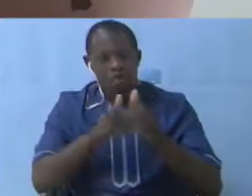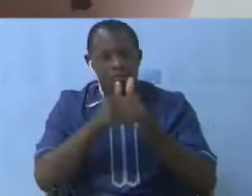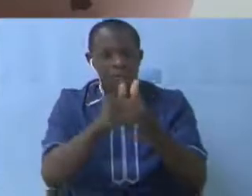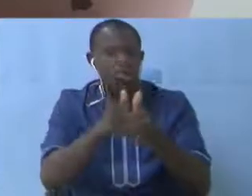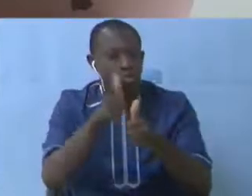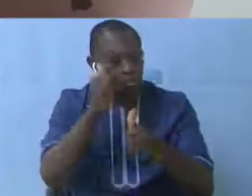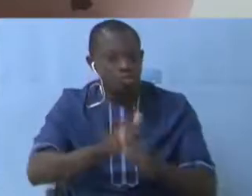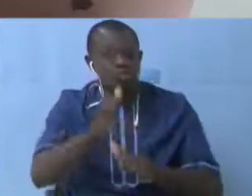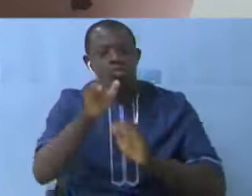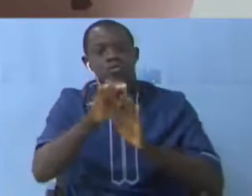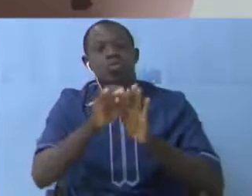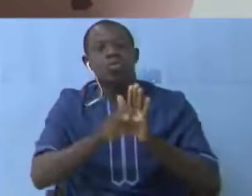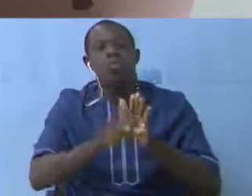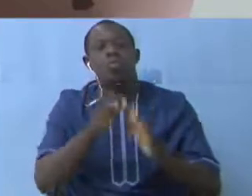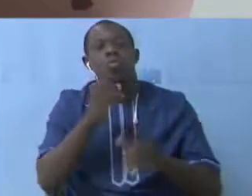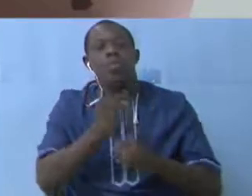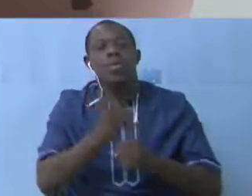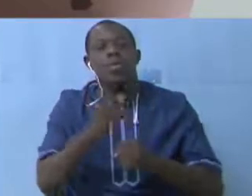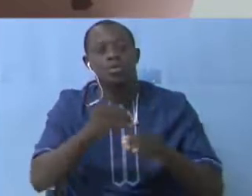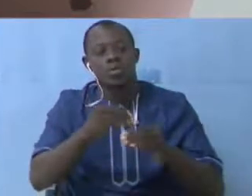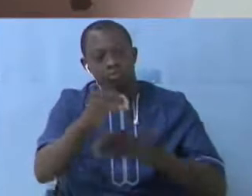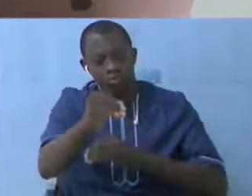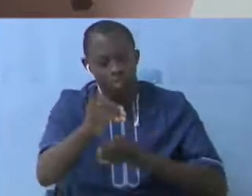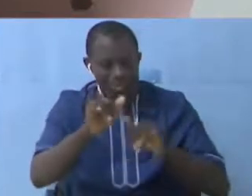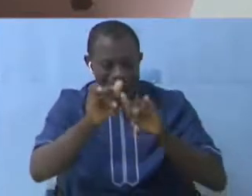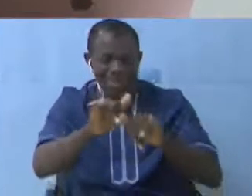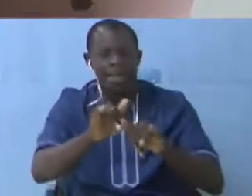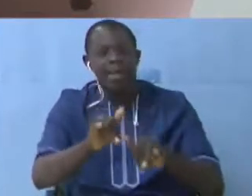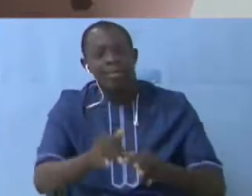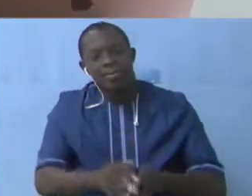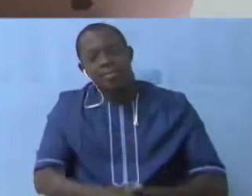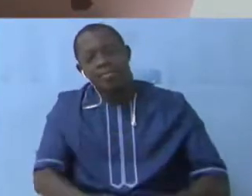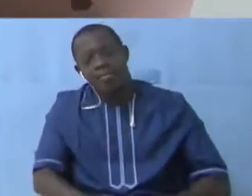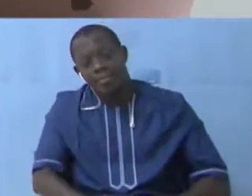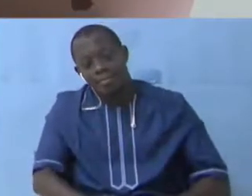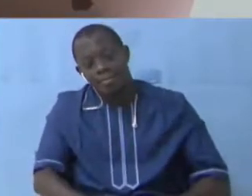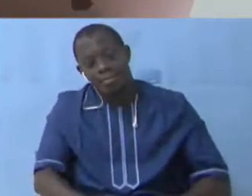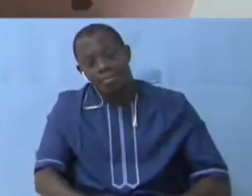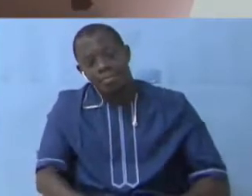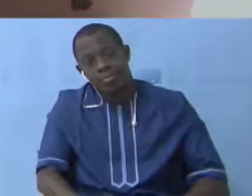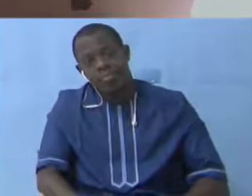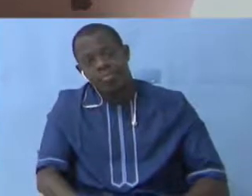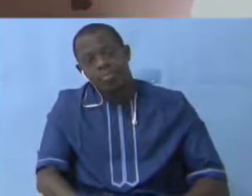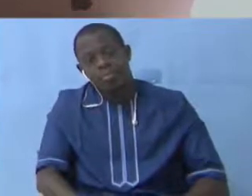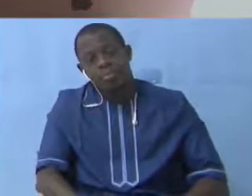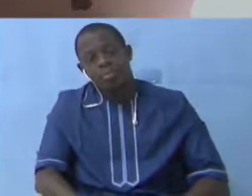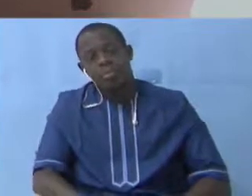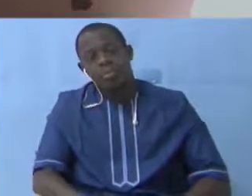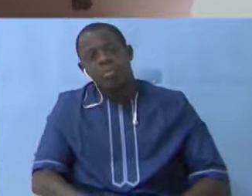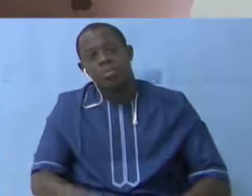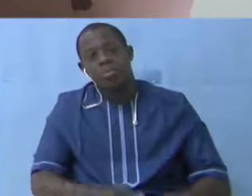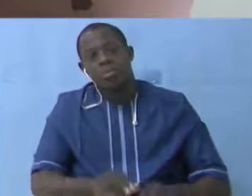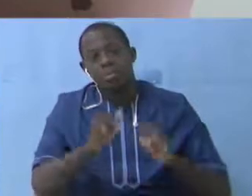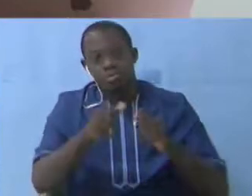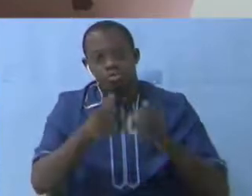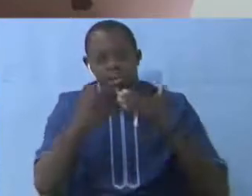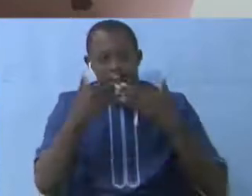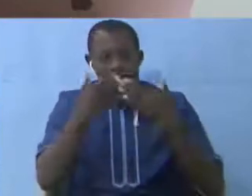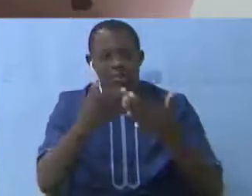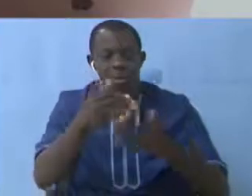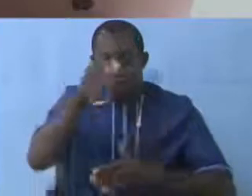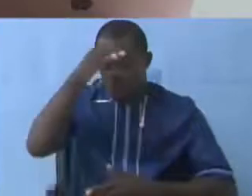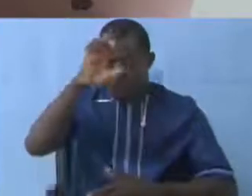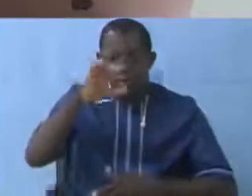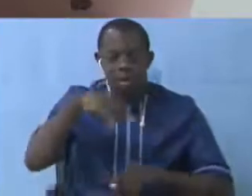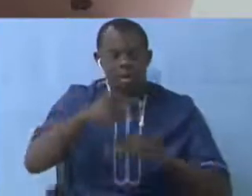constitution bi. Extend his stay. pour mun a gën a yokk nag toogaayam. Can you tell this commission about that action he took?